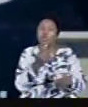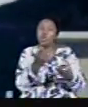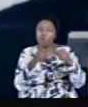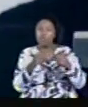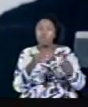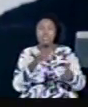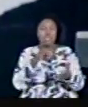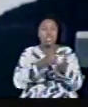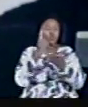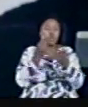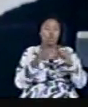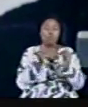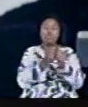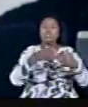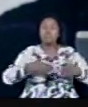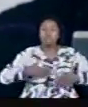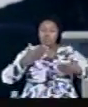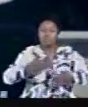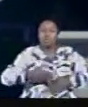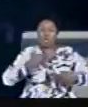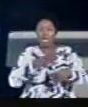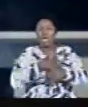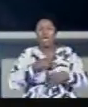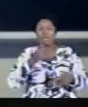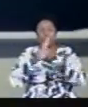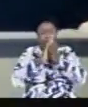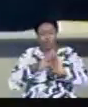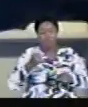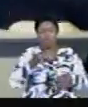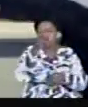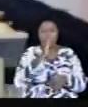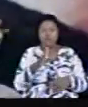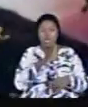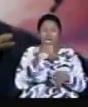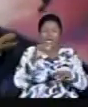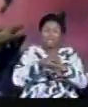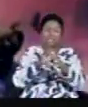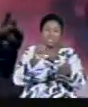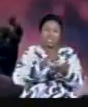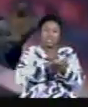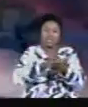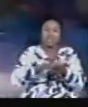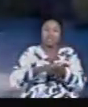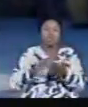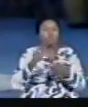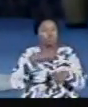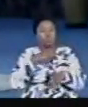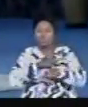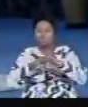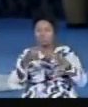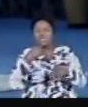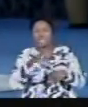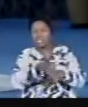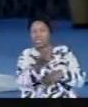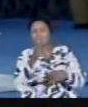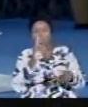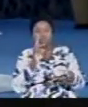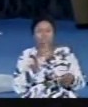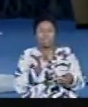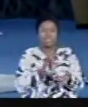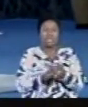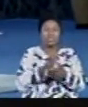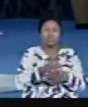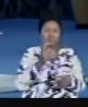come with the peace of God. At sanctification, we don't tell anybody to conjure and think